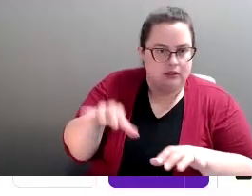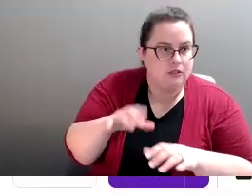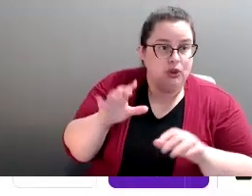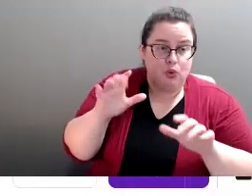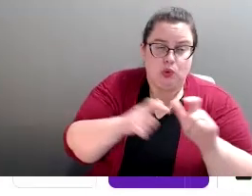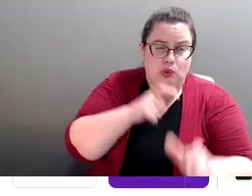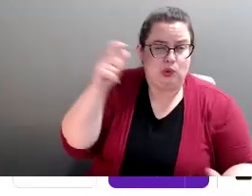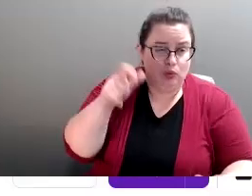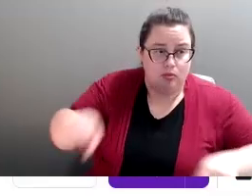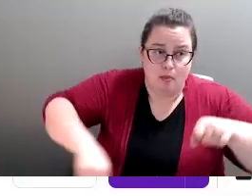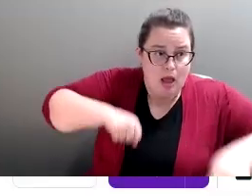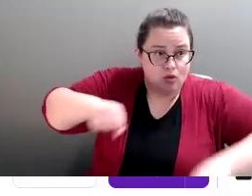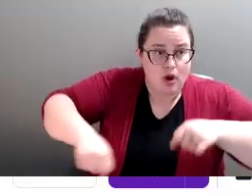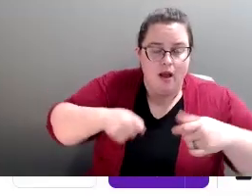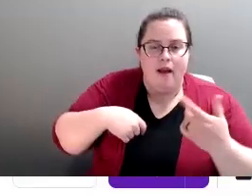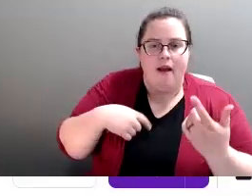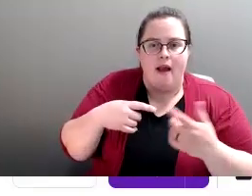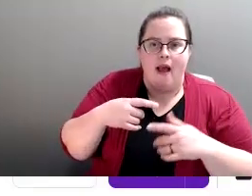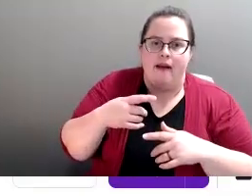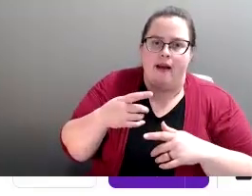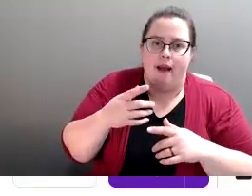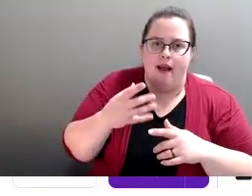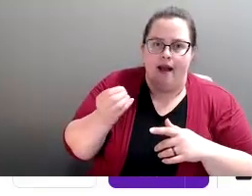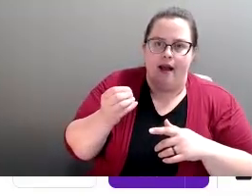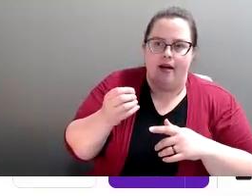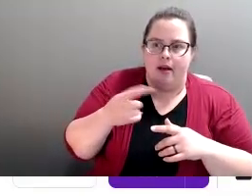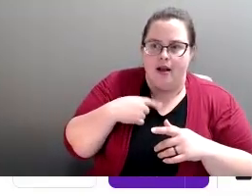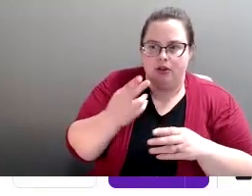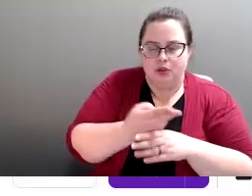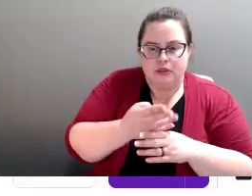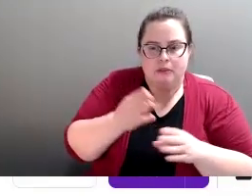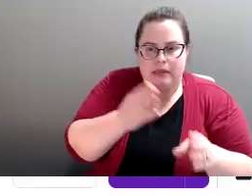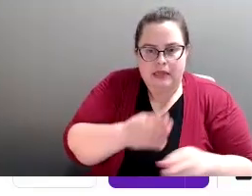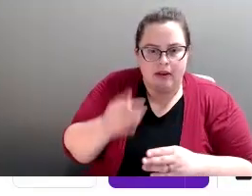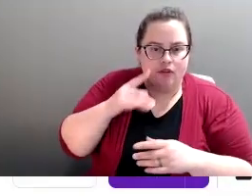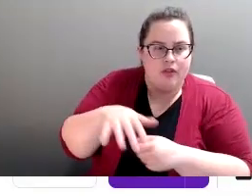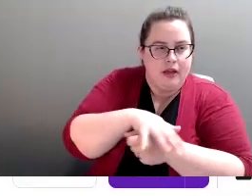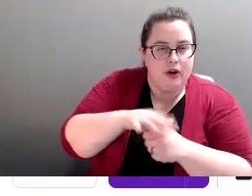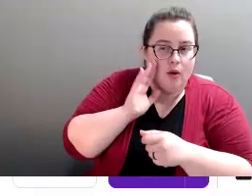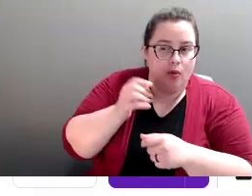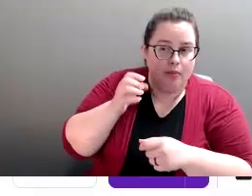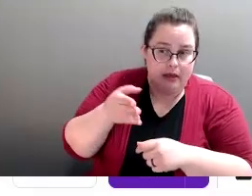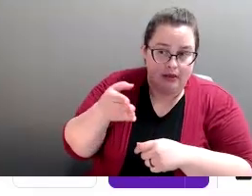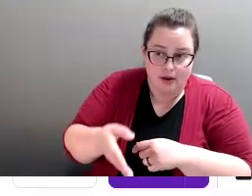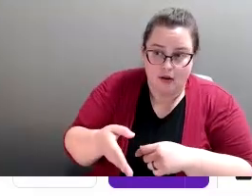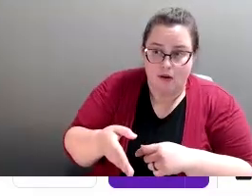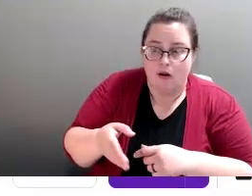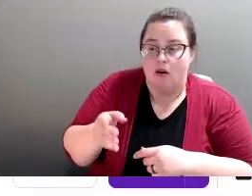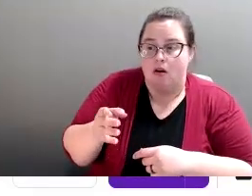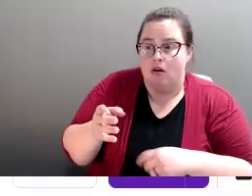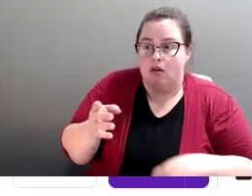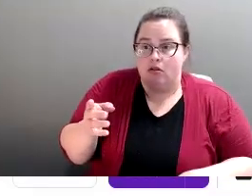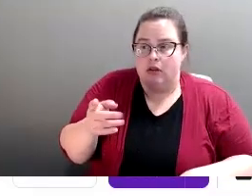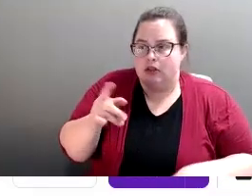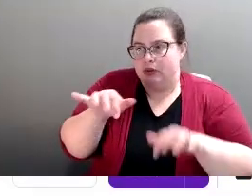help me do some planning, some understanding of the area I'm going to be in, right? I mean, there's just, and you can